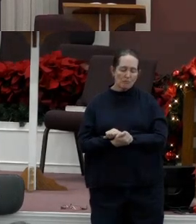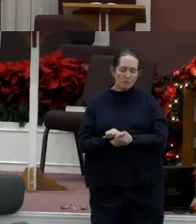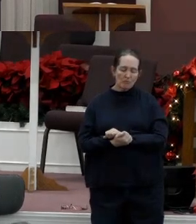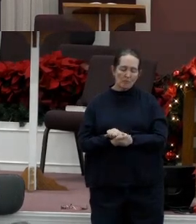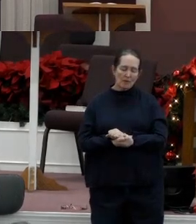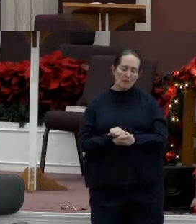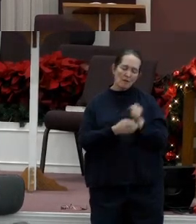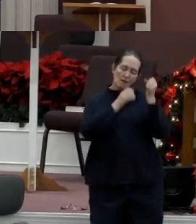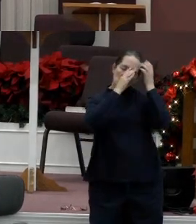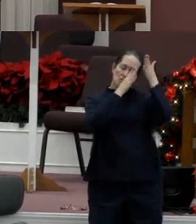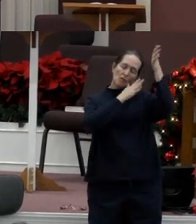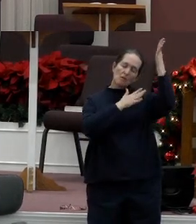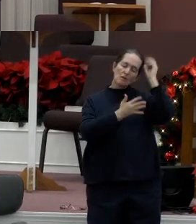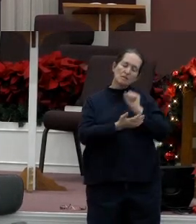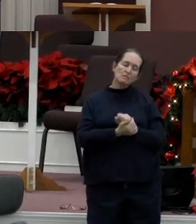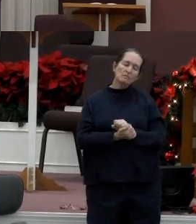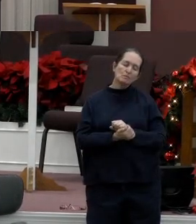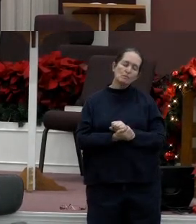Father God,